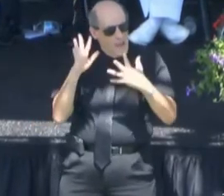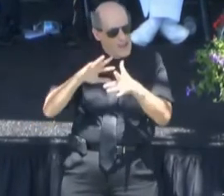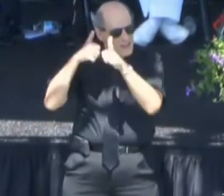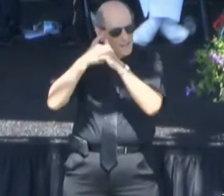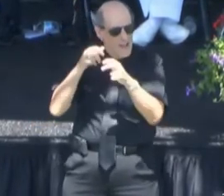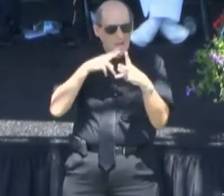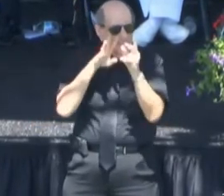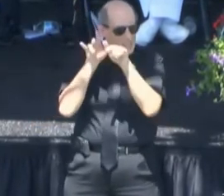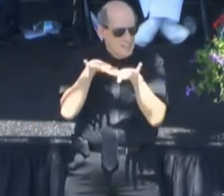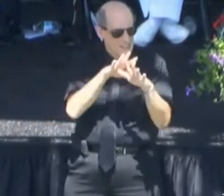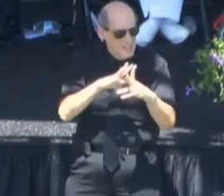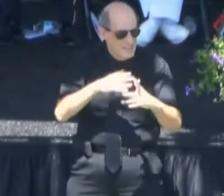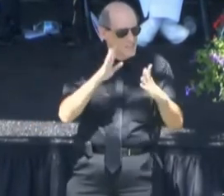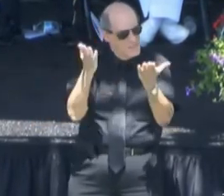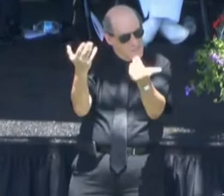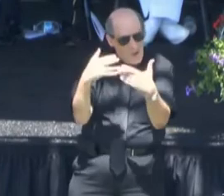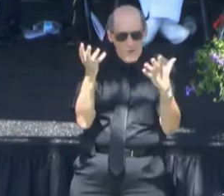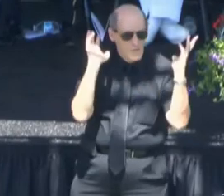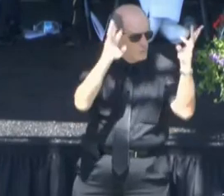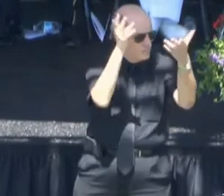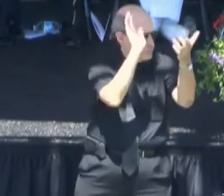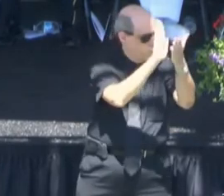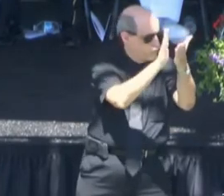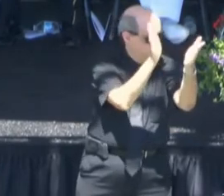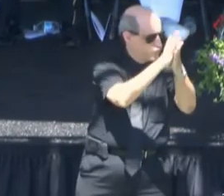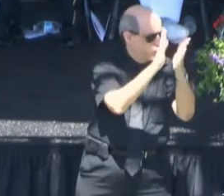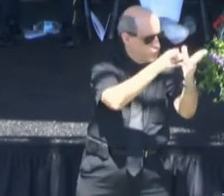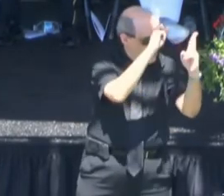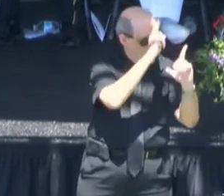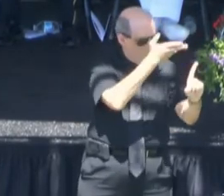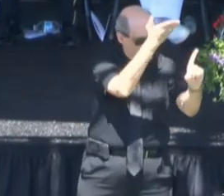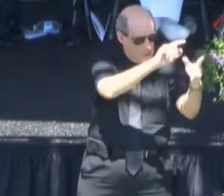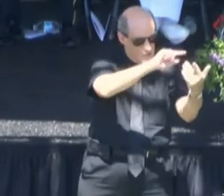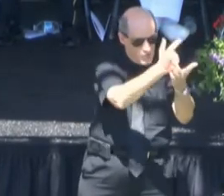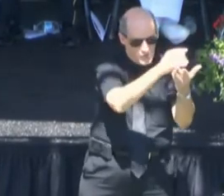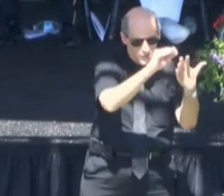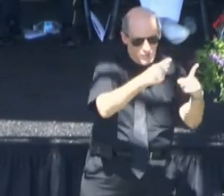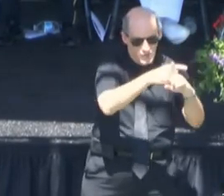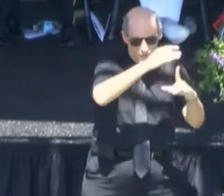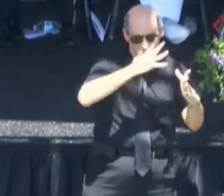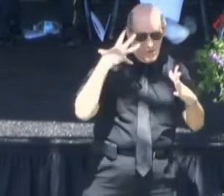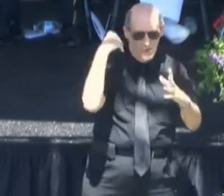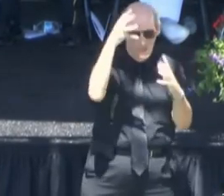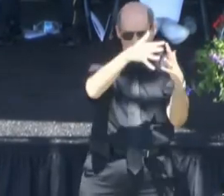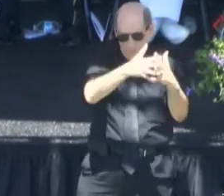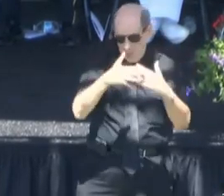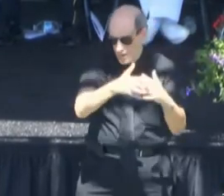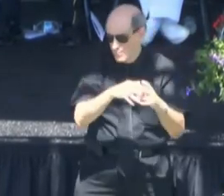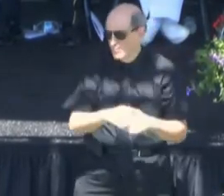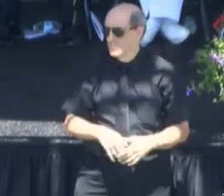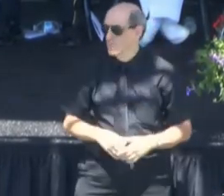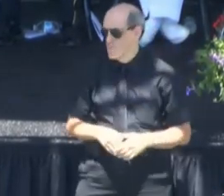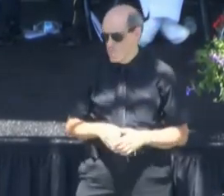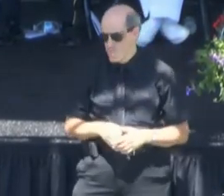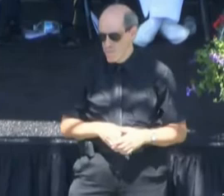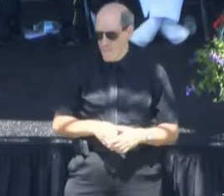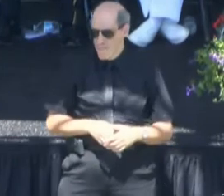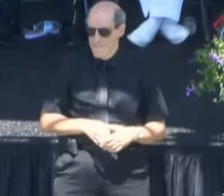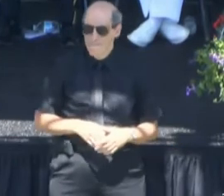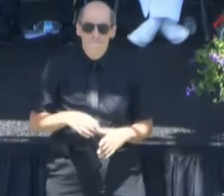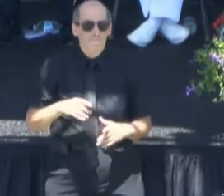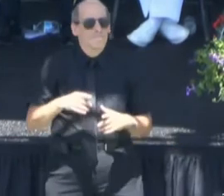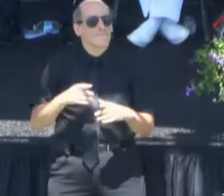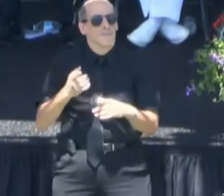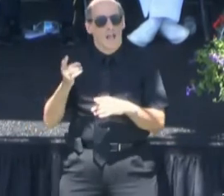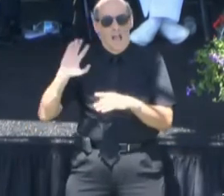international graduate. Please be seated. The